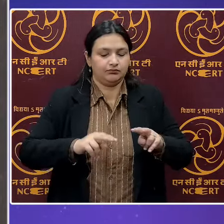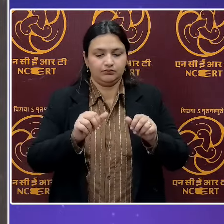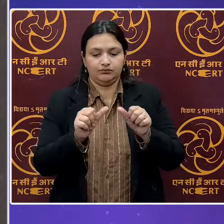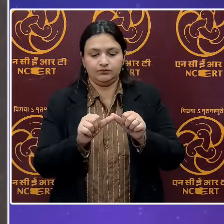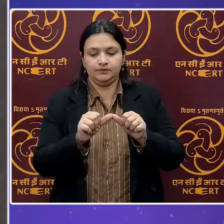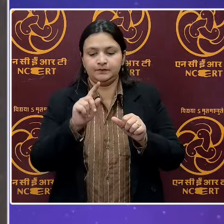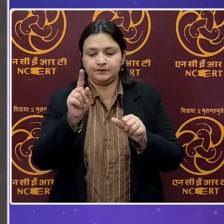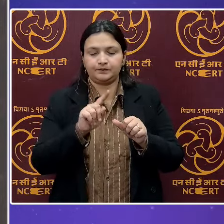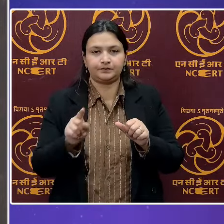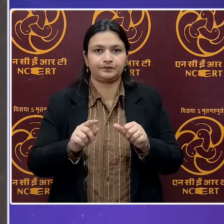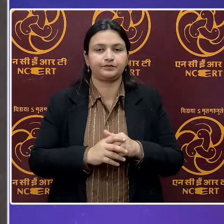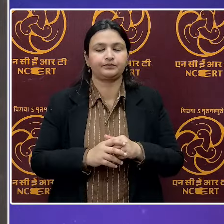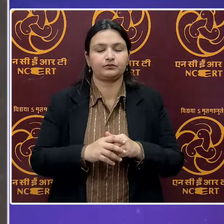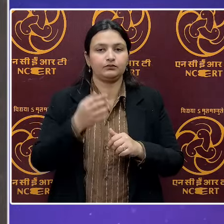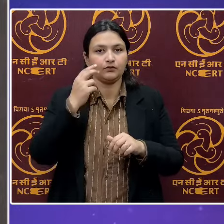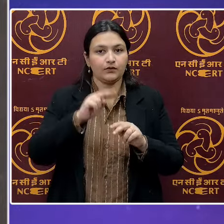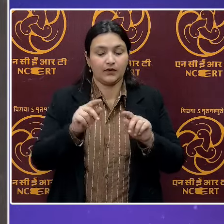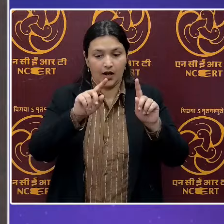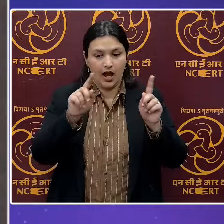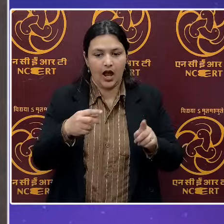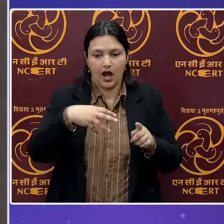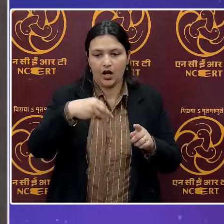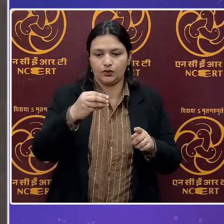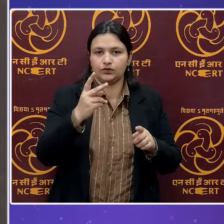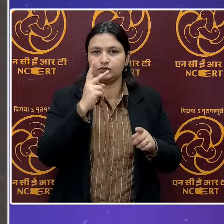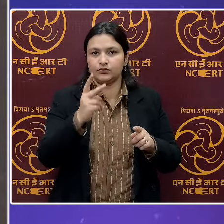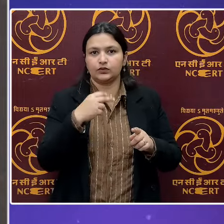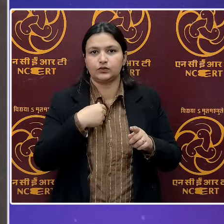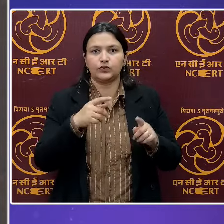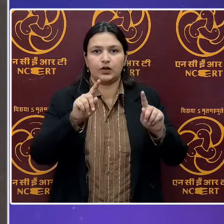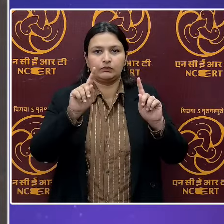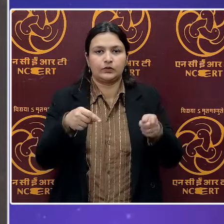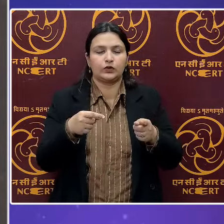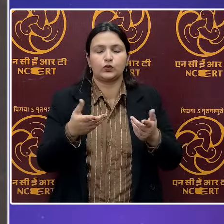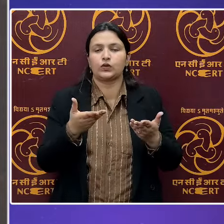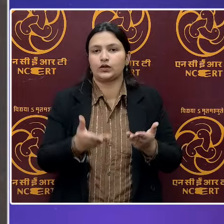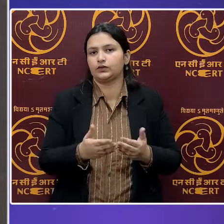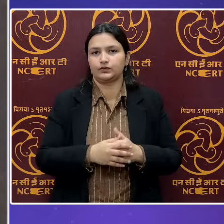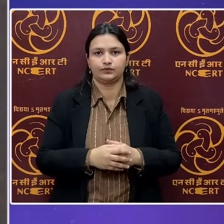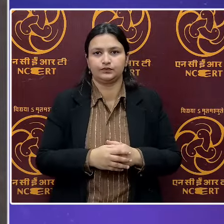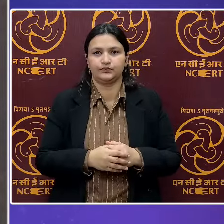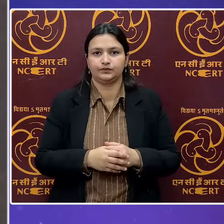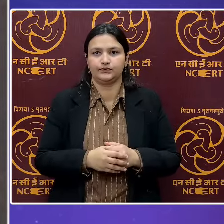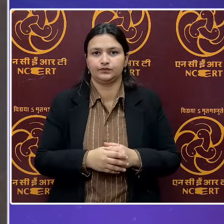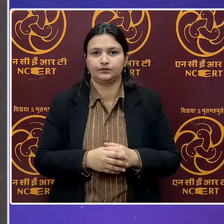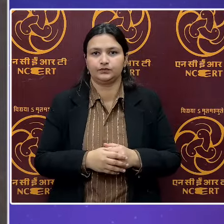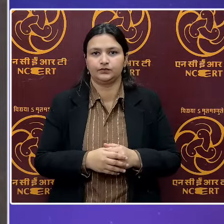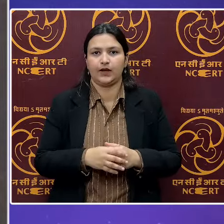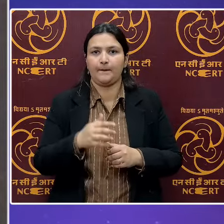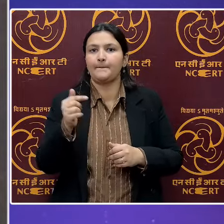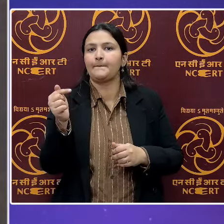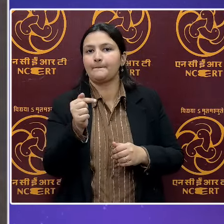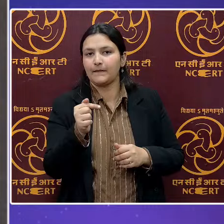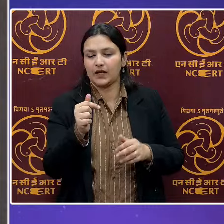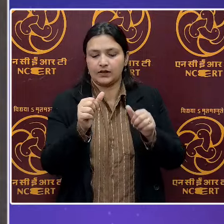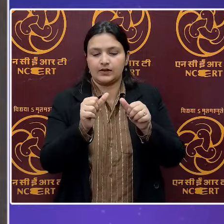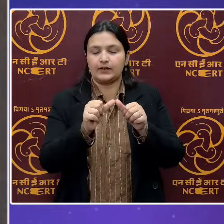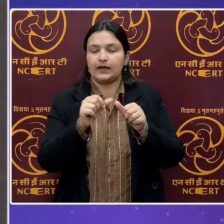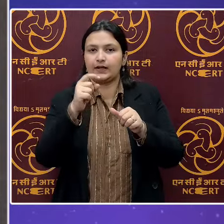because when you take it outside, you have to find its square root. So, it will become a minus a